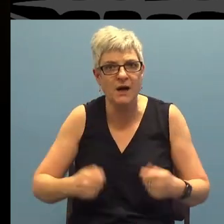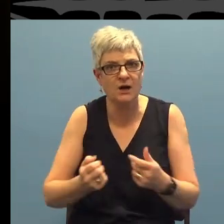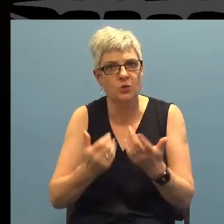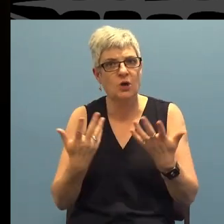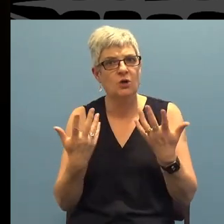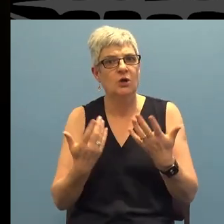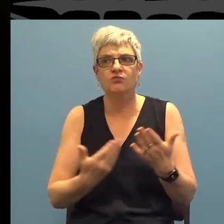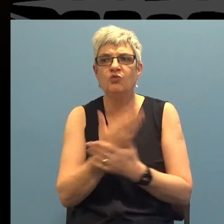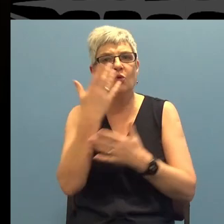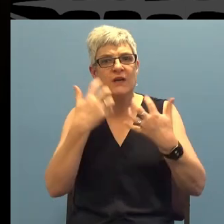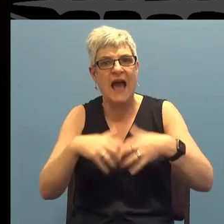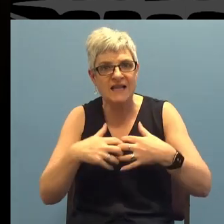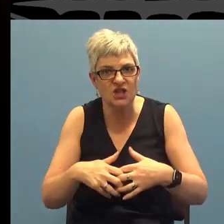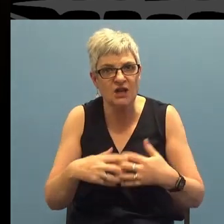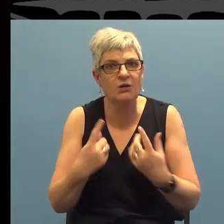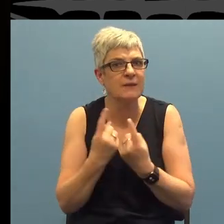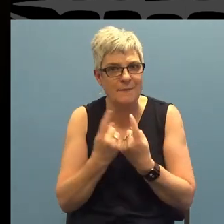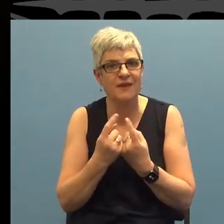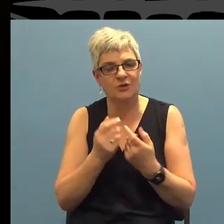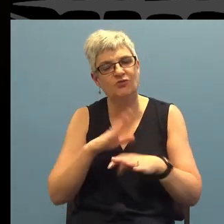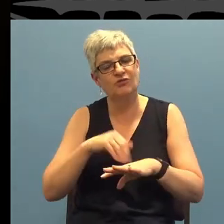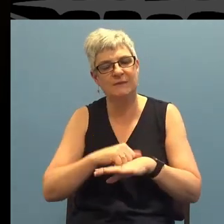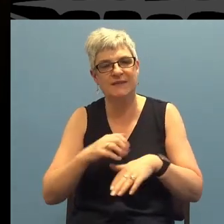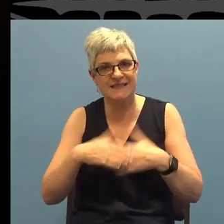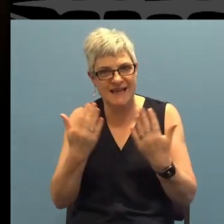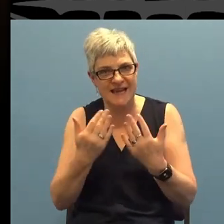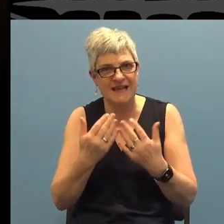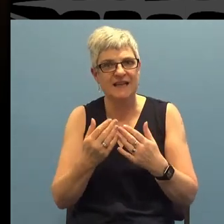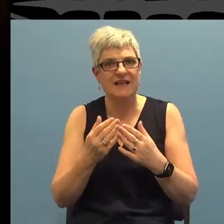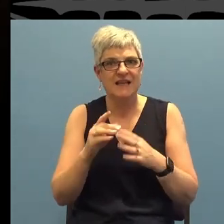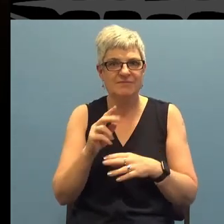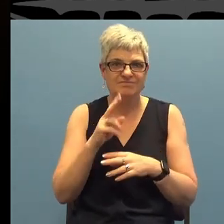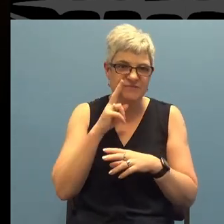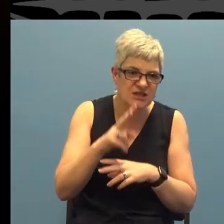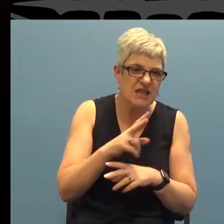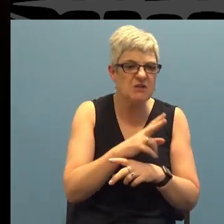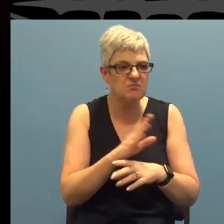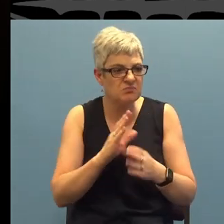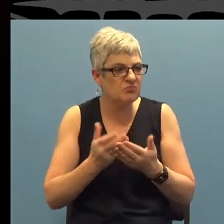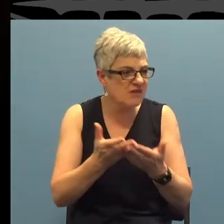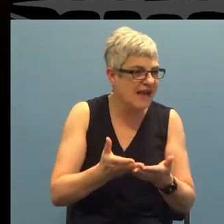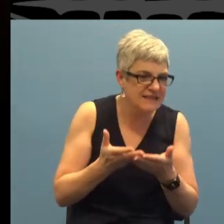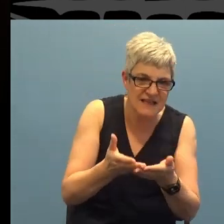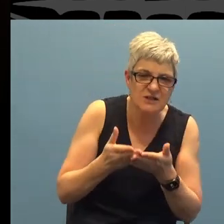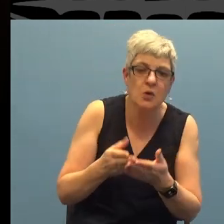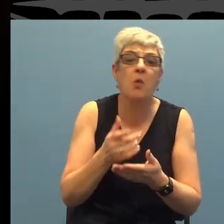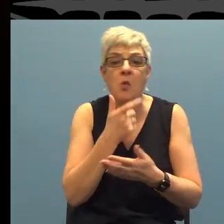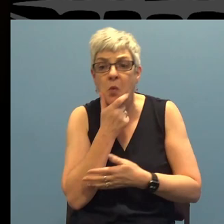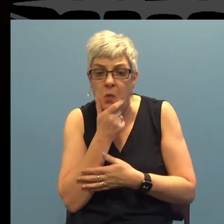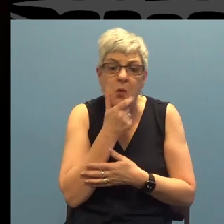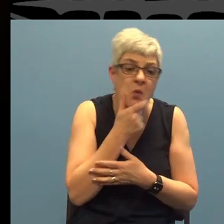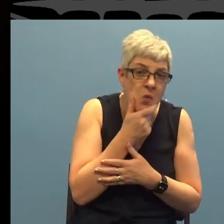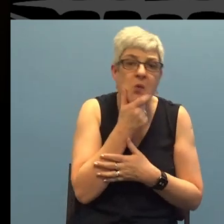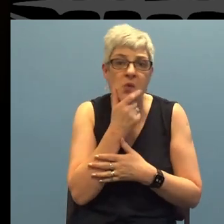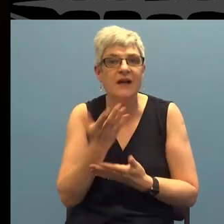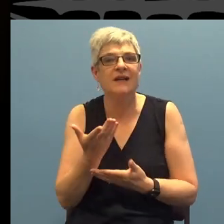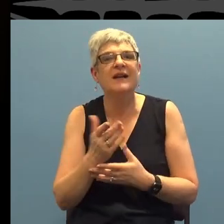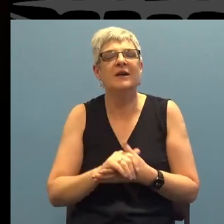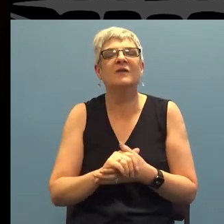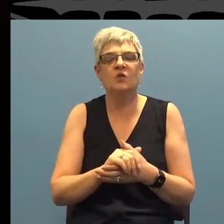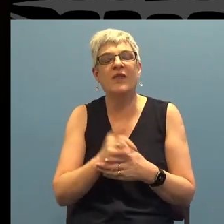on Christmas Day, and admire one another's Christmas presents or whatever. So that's on Christmas morning itself.